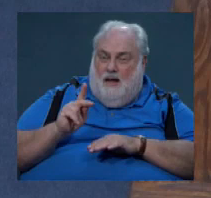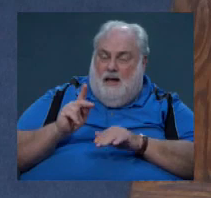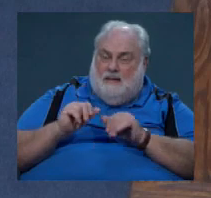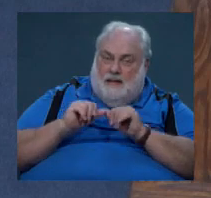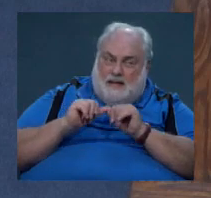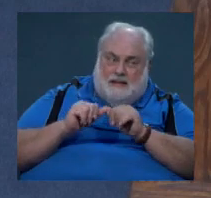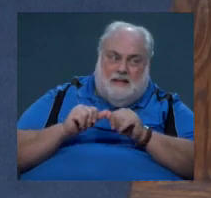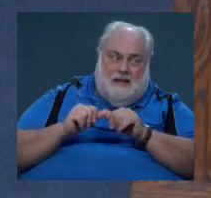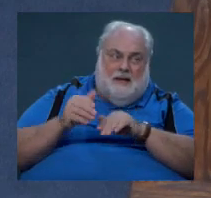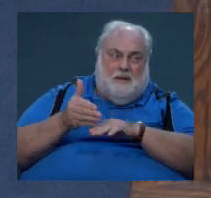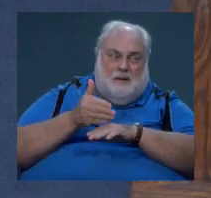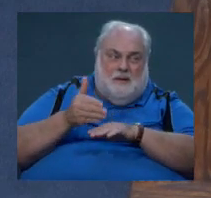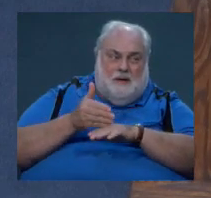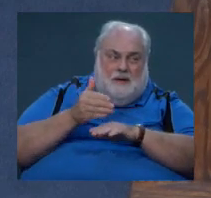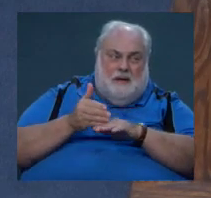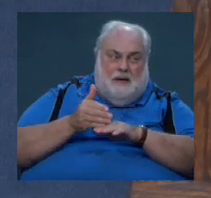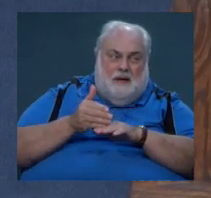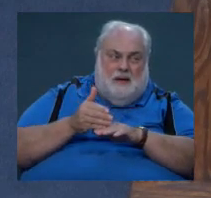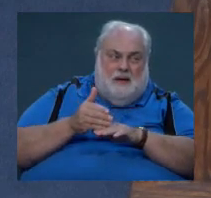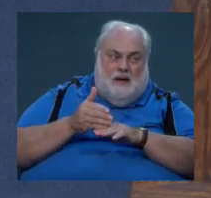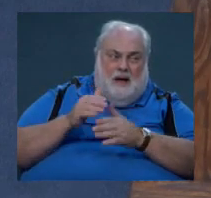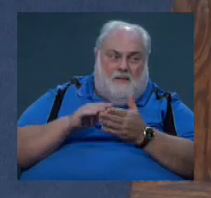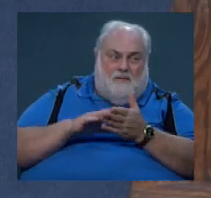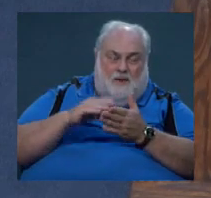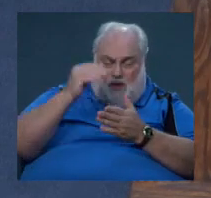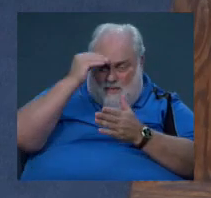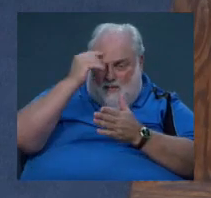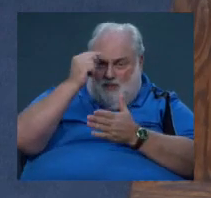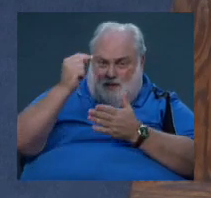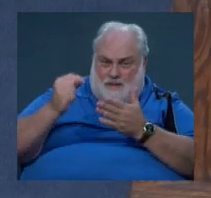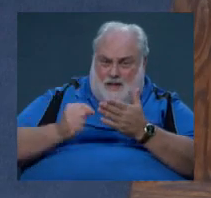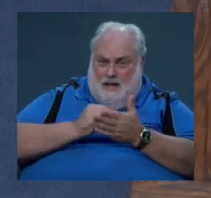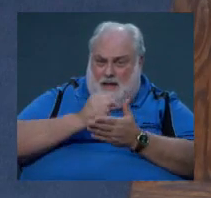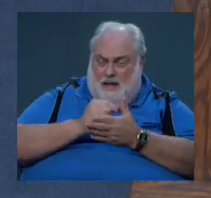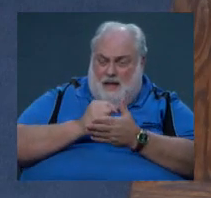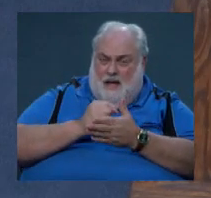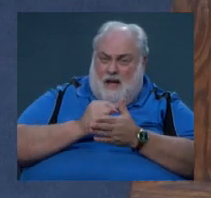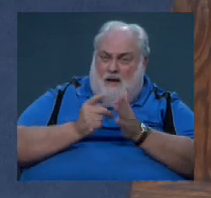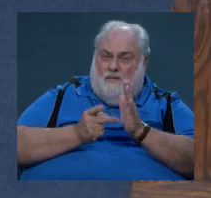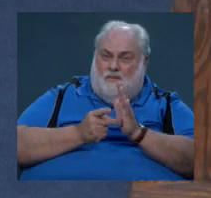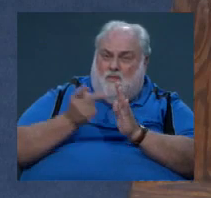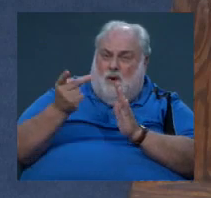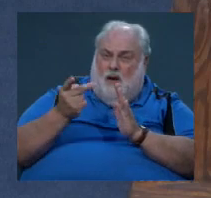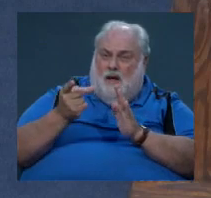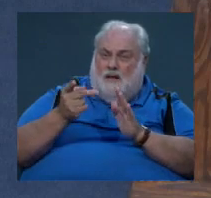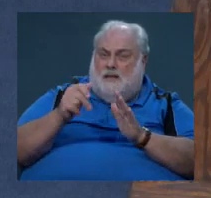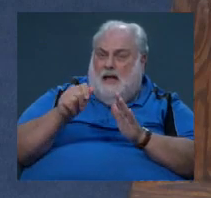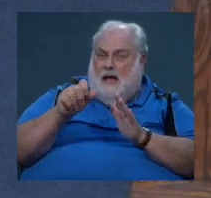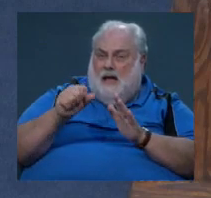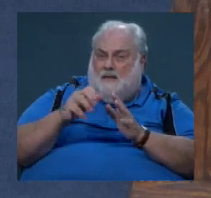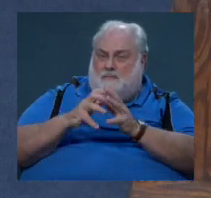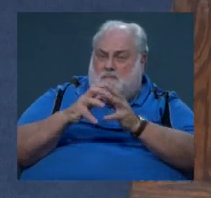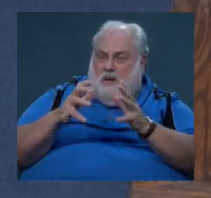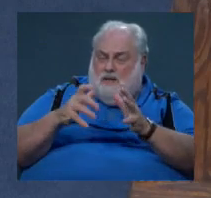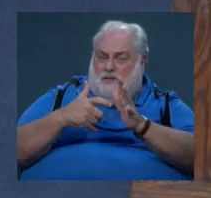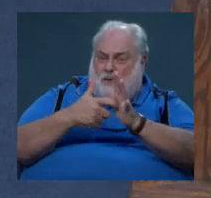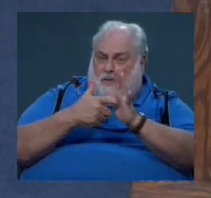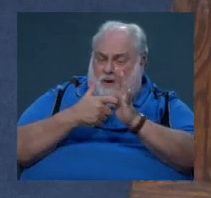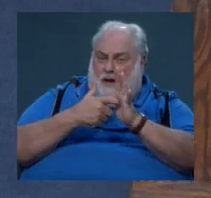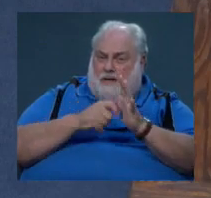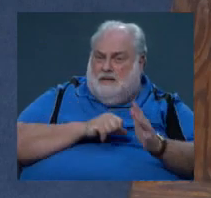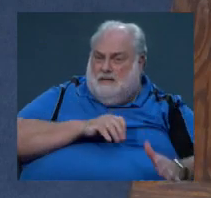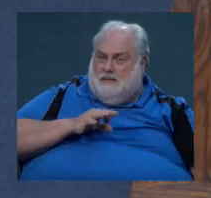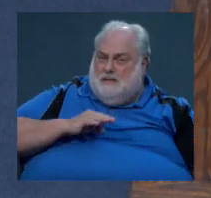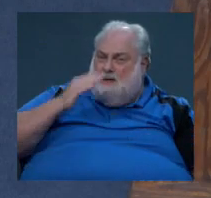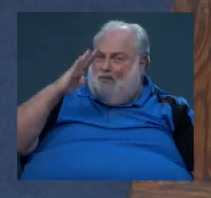improved, you notice I got plenty. As I've learned over time, I got twice as much as required. Staff